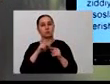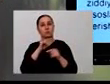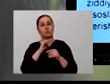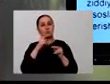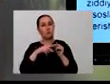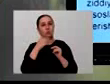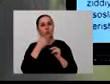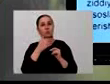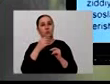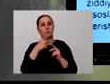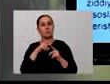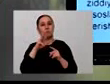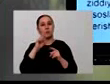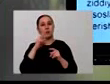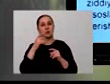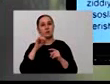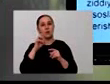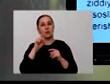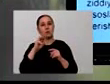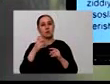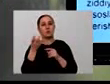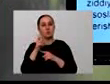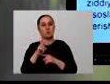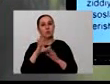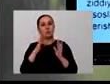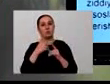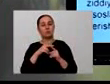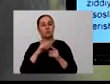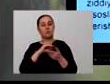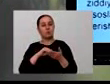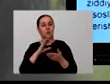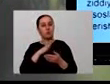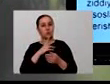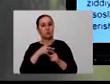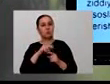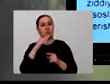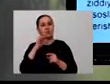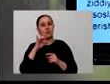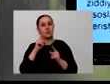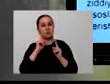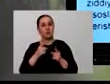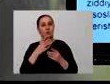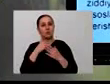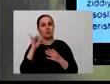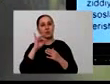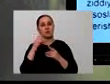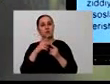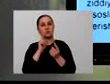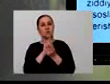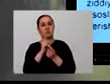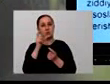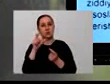o'rniga Mang'it amirlarining kelish hodisalarini qalamga oldi. Fitrat real tarixiy shaxslar bilan